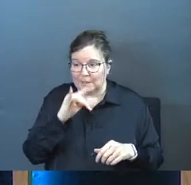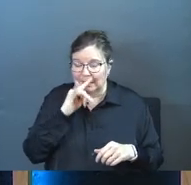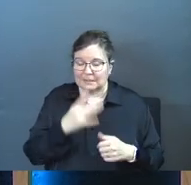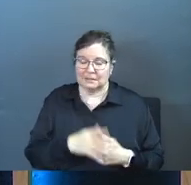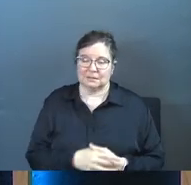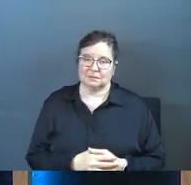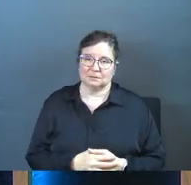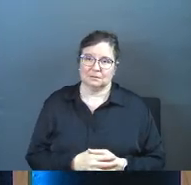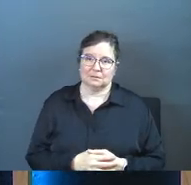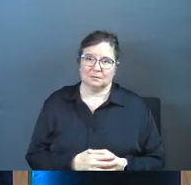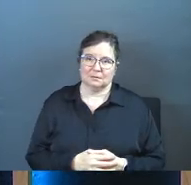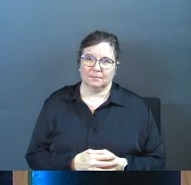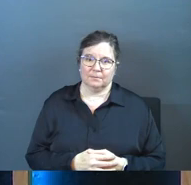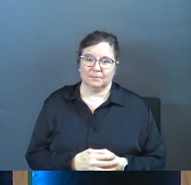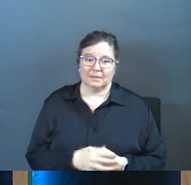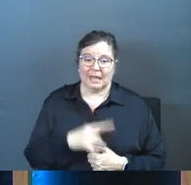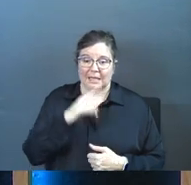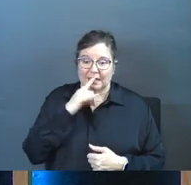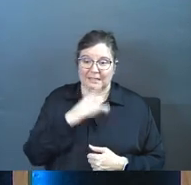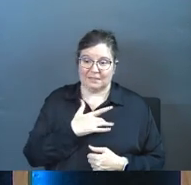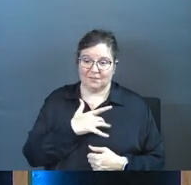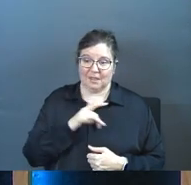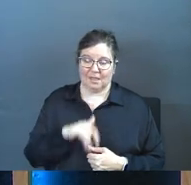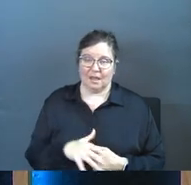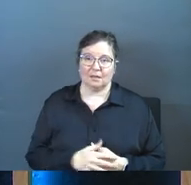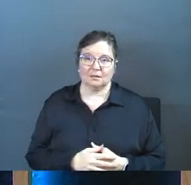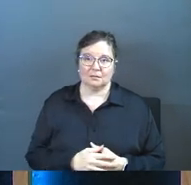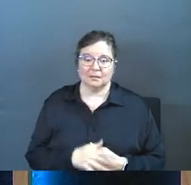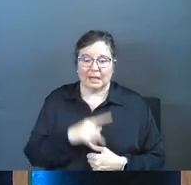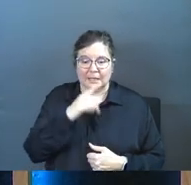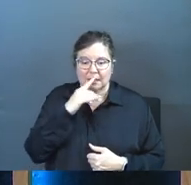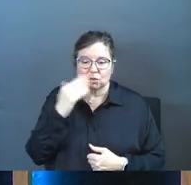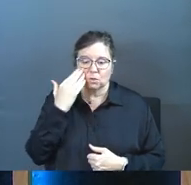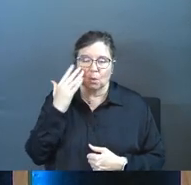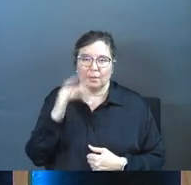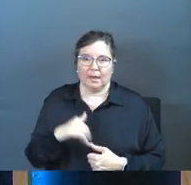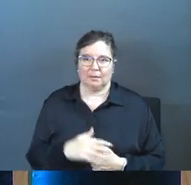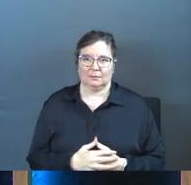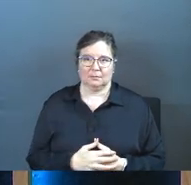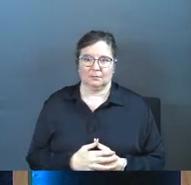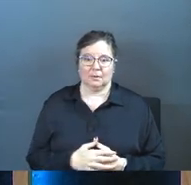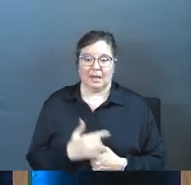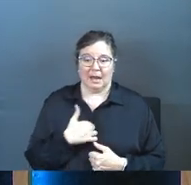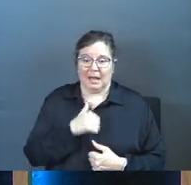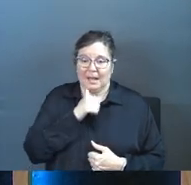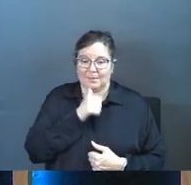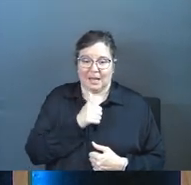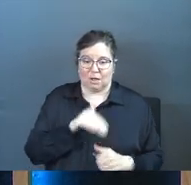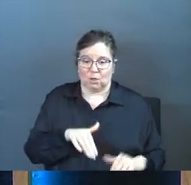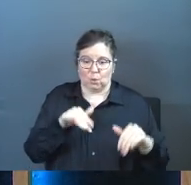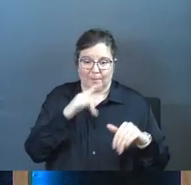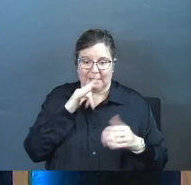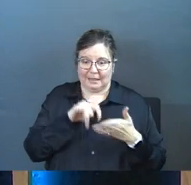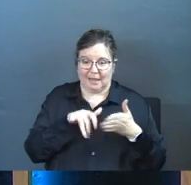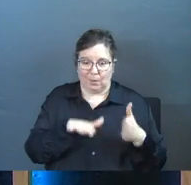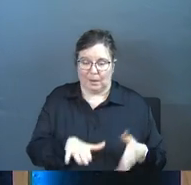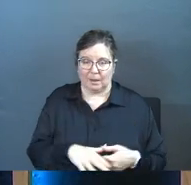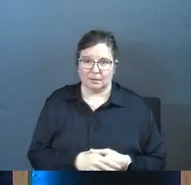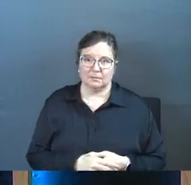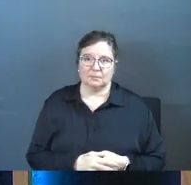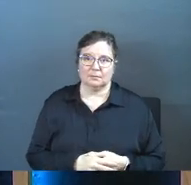kids. And kids feel that. And kids know that. And I'm not going to raise my kids that